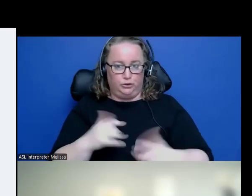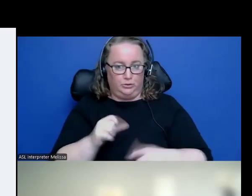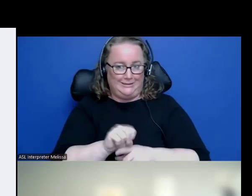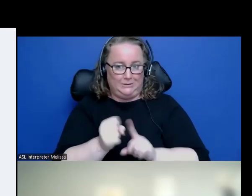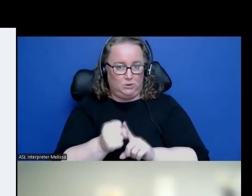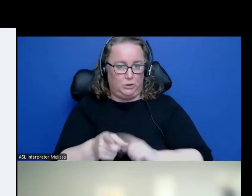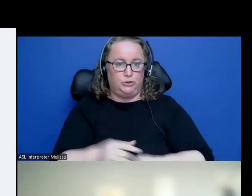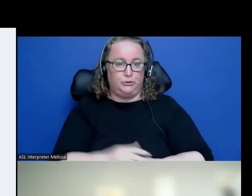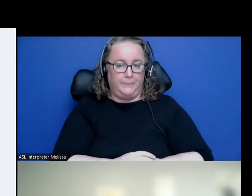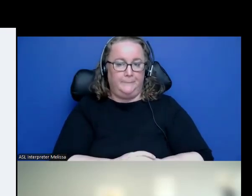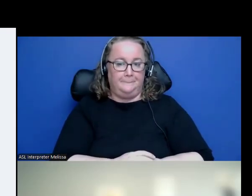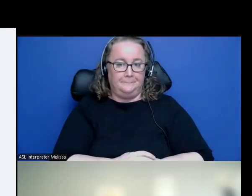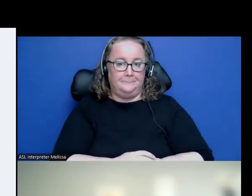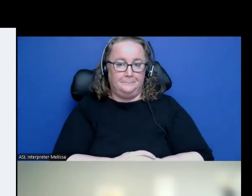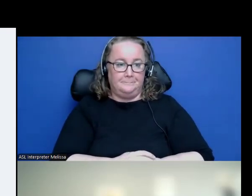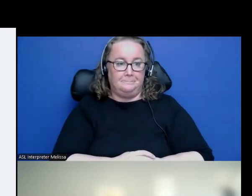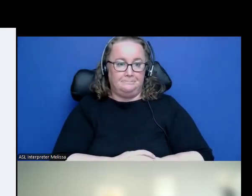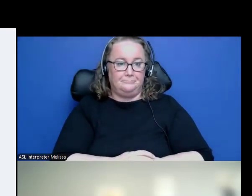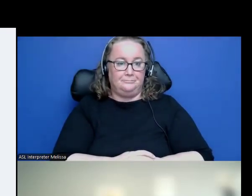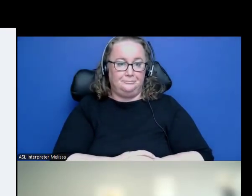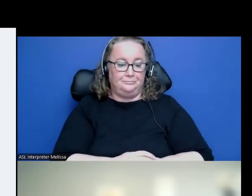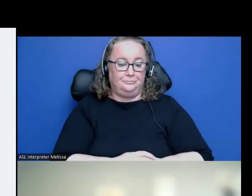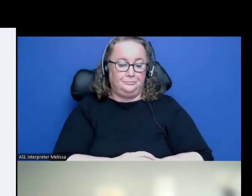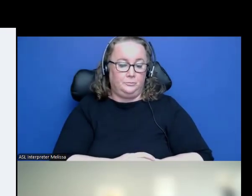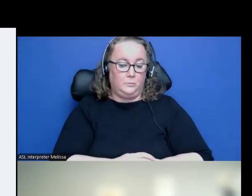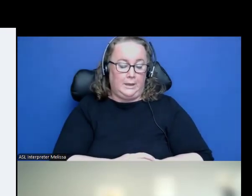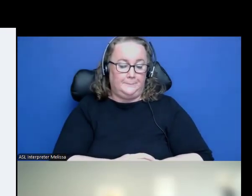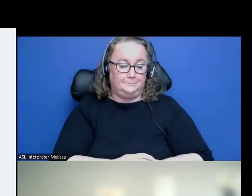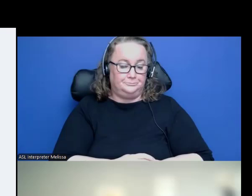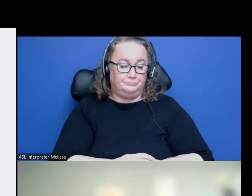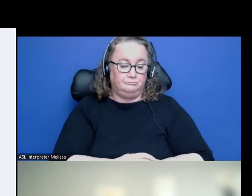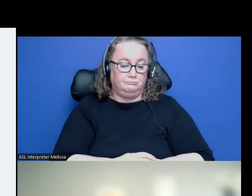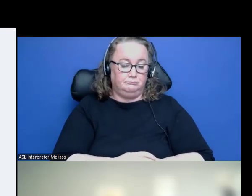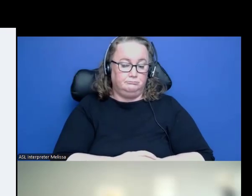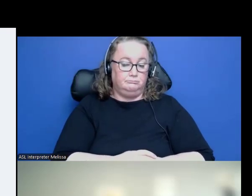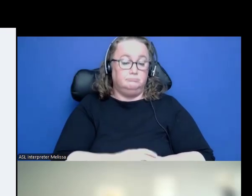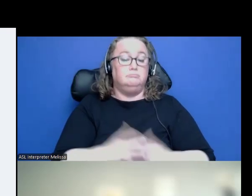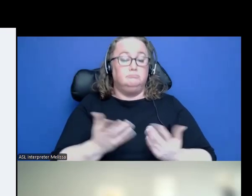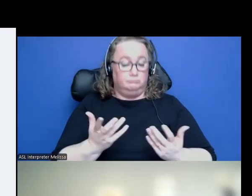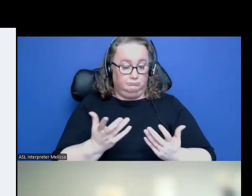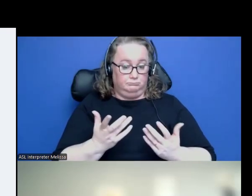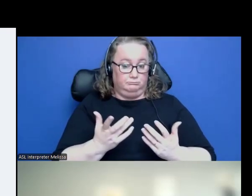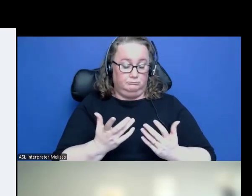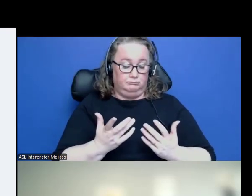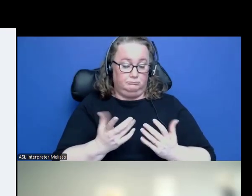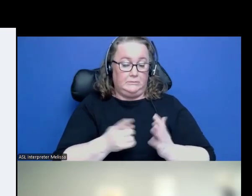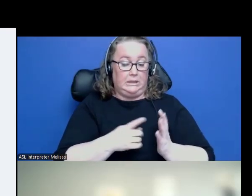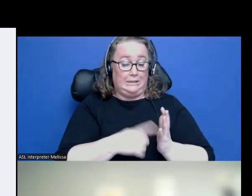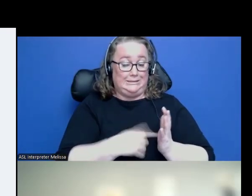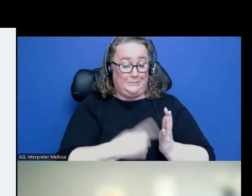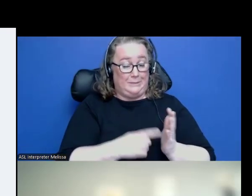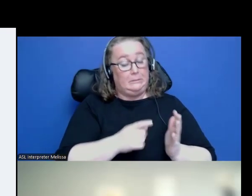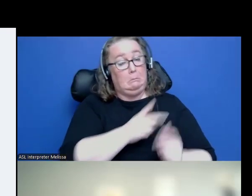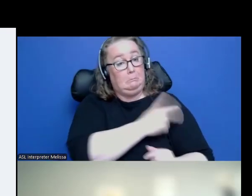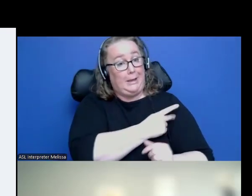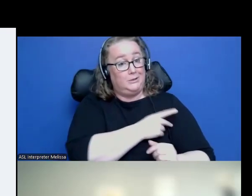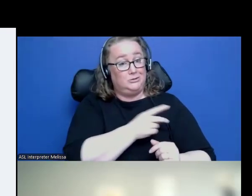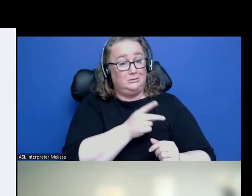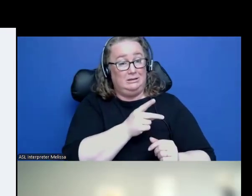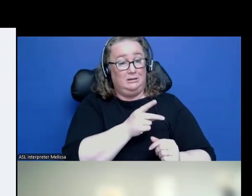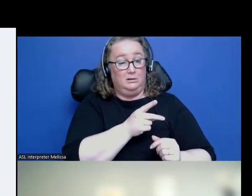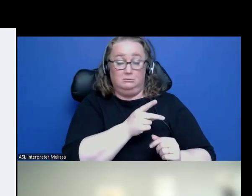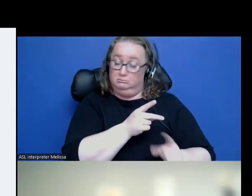that in some situations where patients are deliberately non-compliant